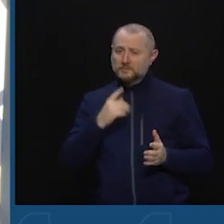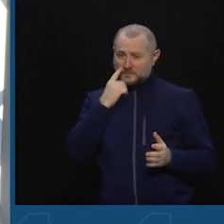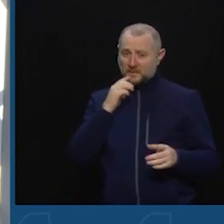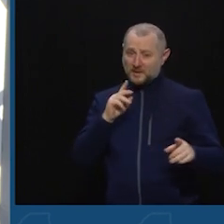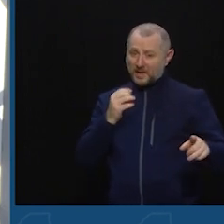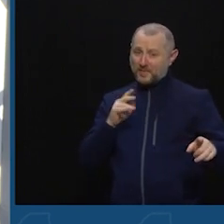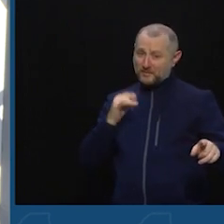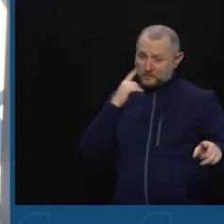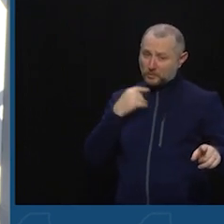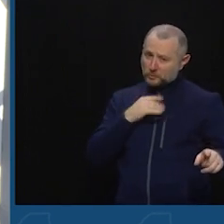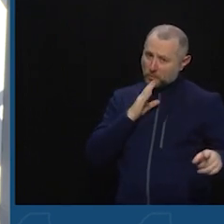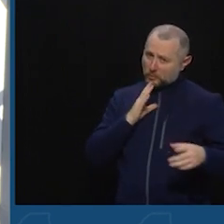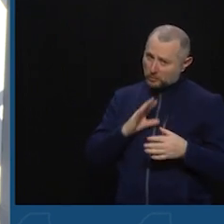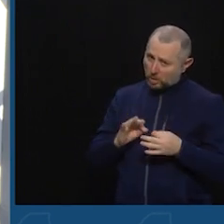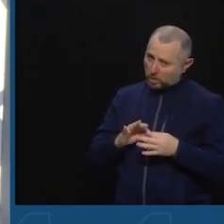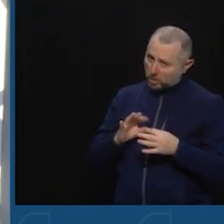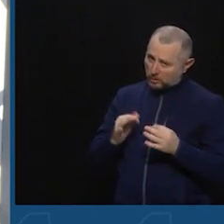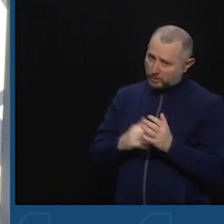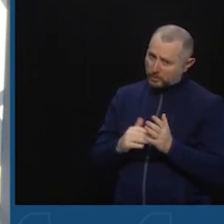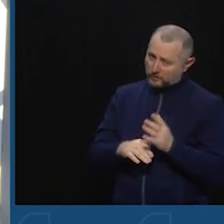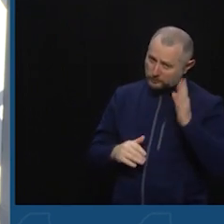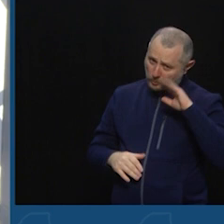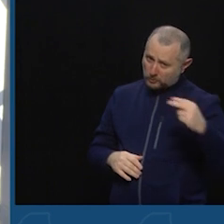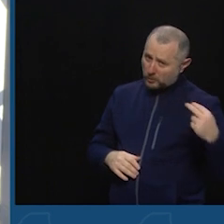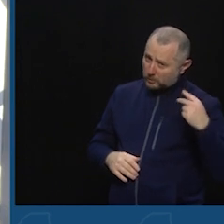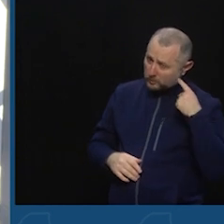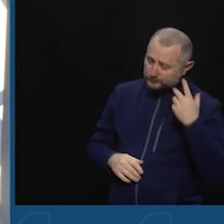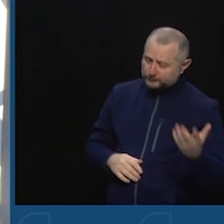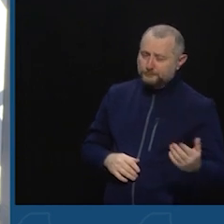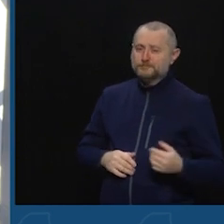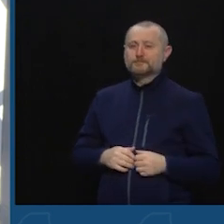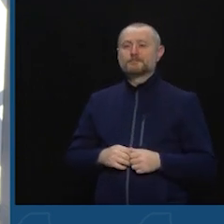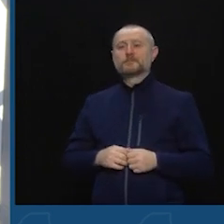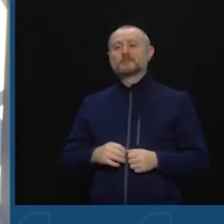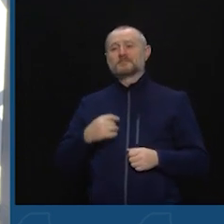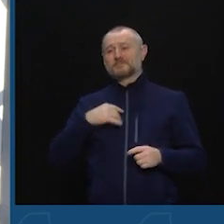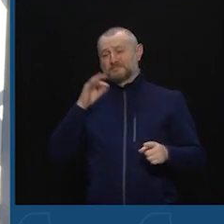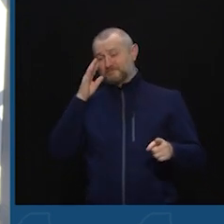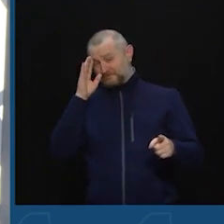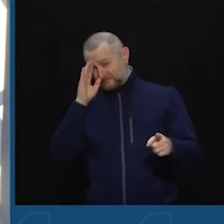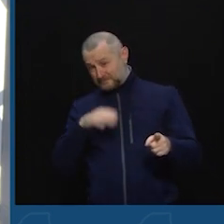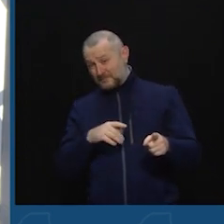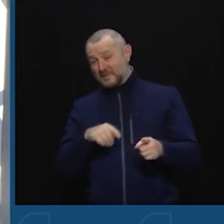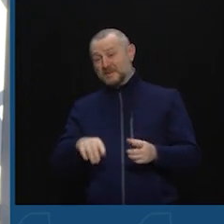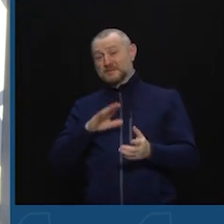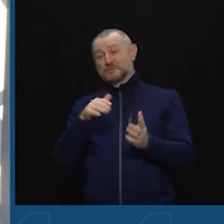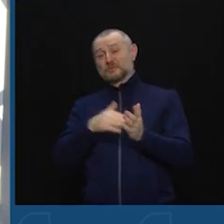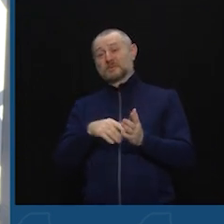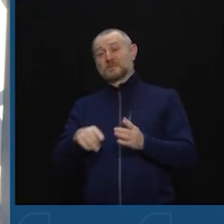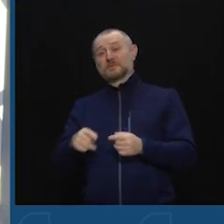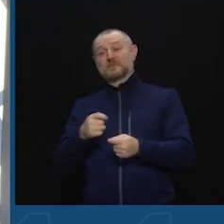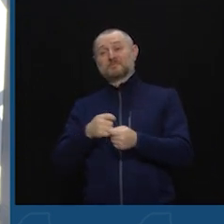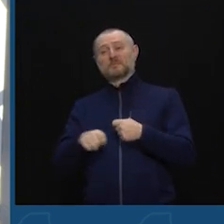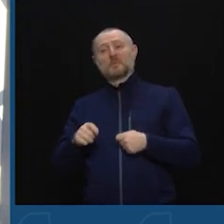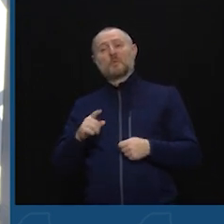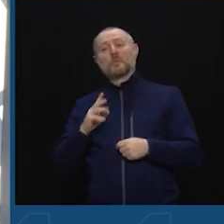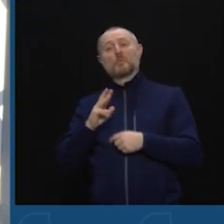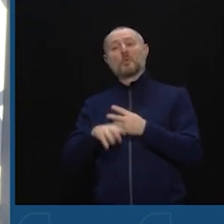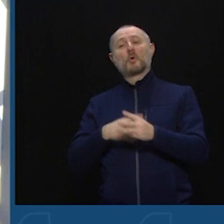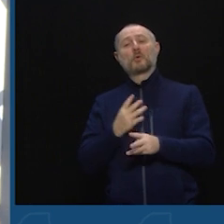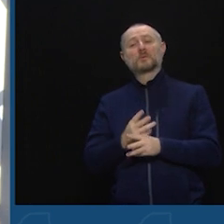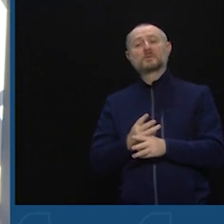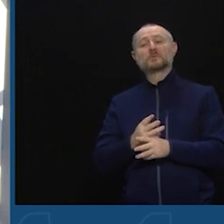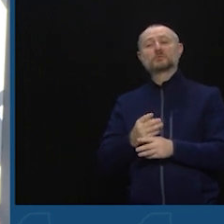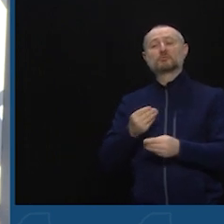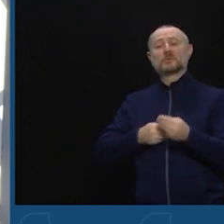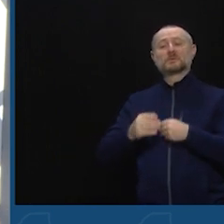it, when not too far from here, our center of trade was attacked and we watched those two buildings